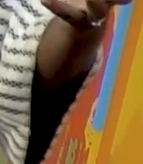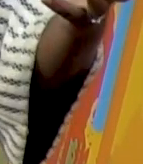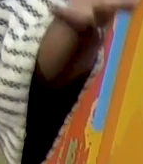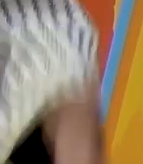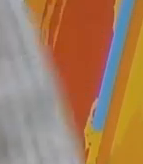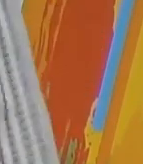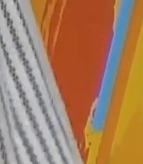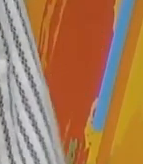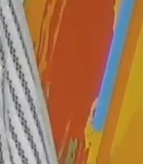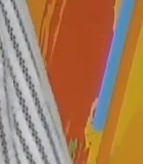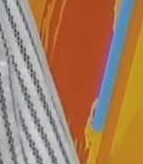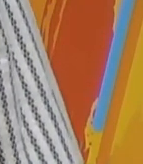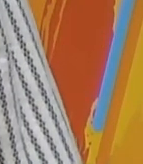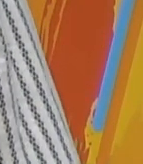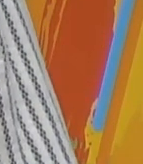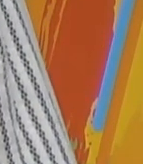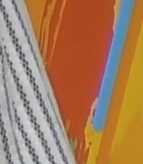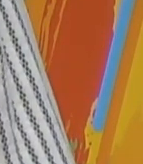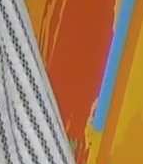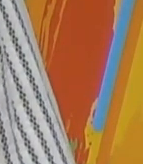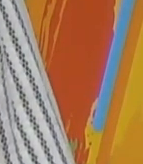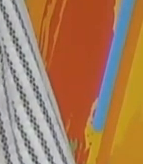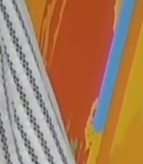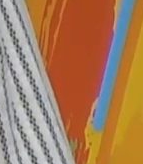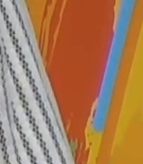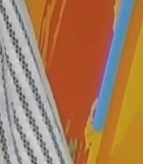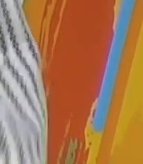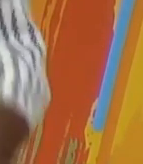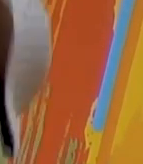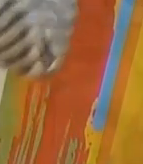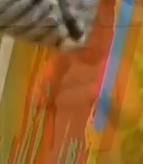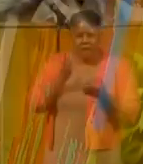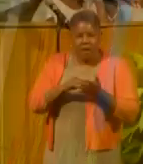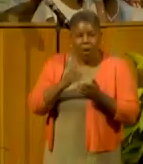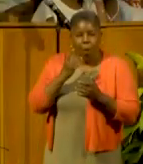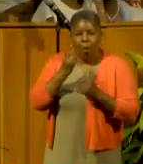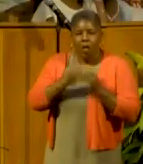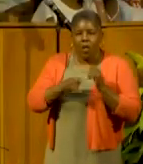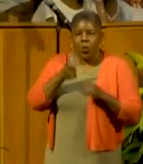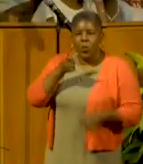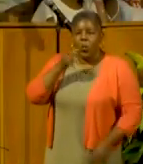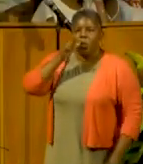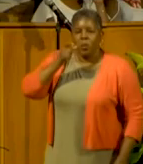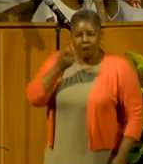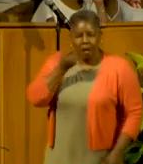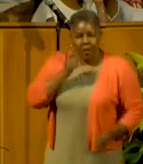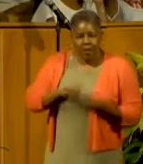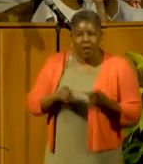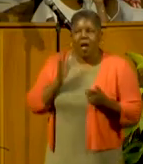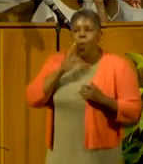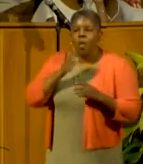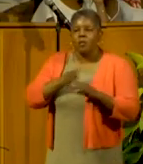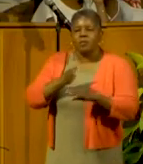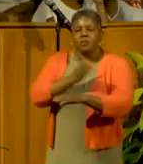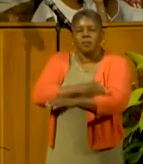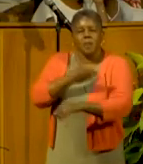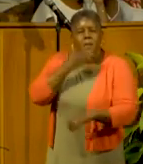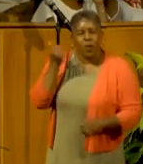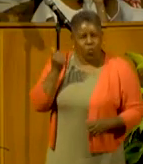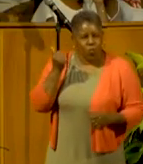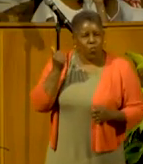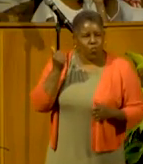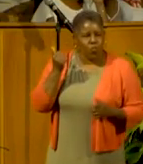it will get better. If I take one last hit, if I take one last sip, it will get